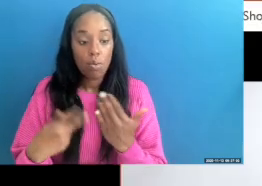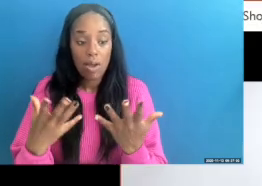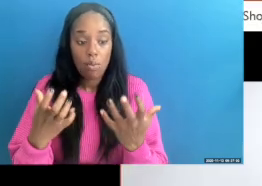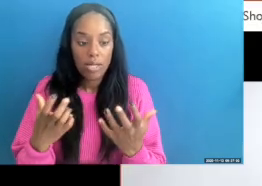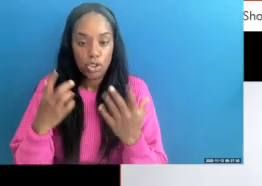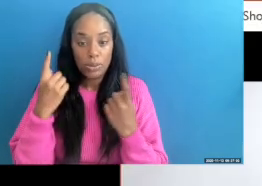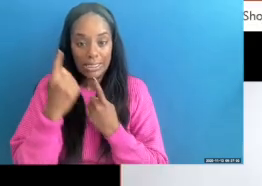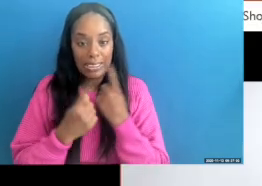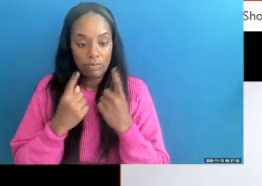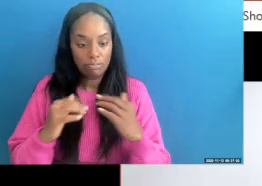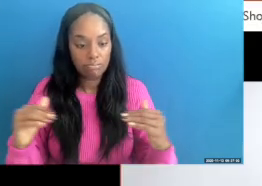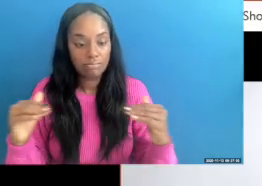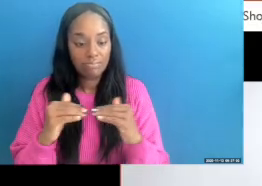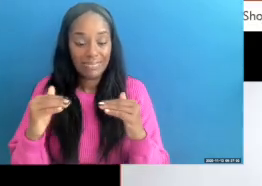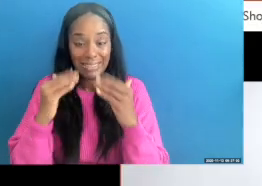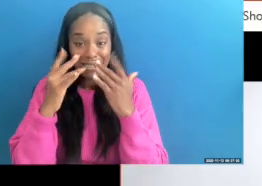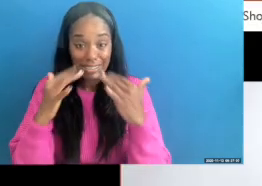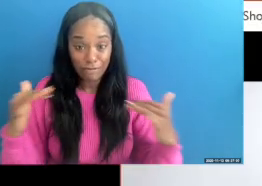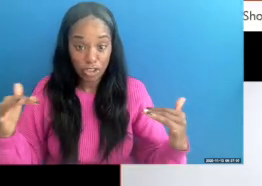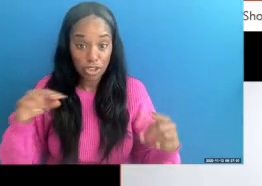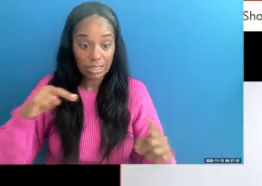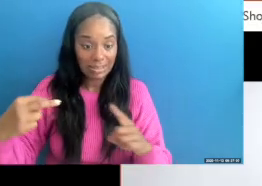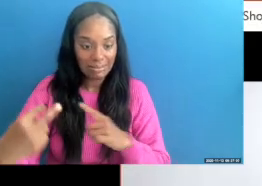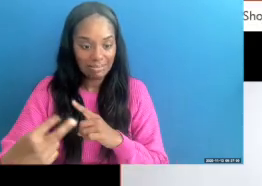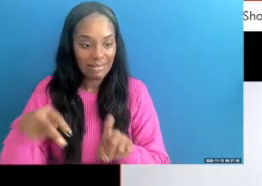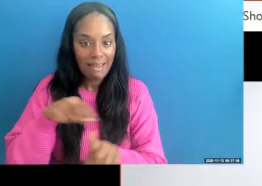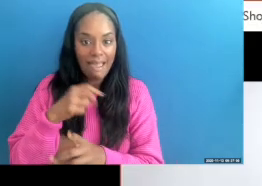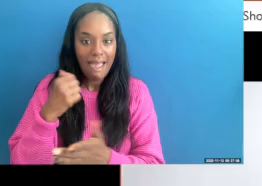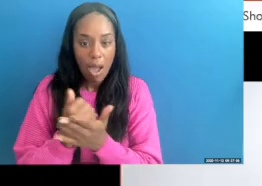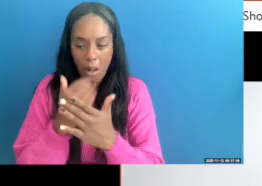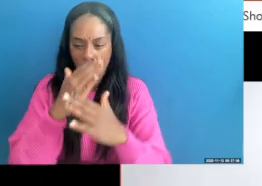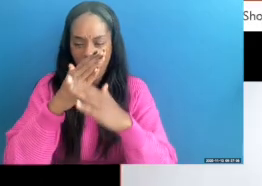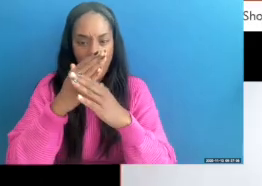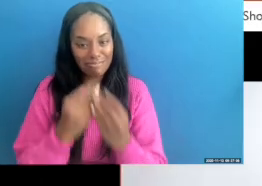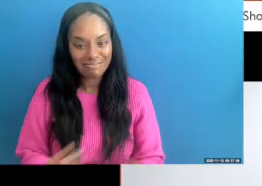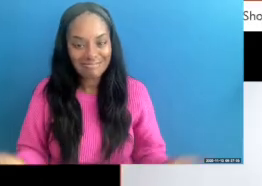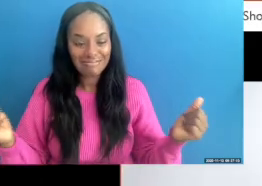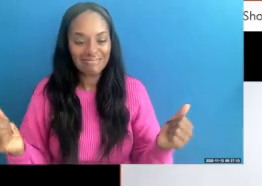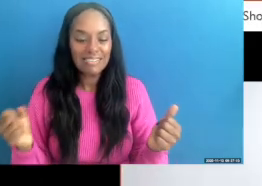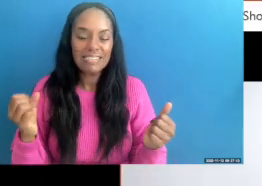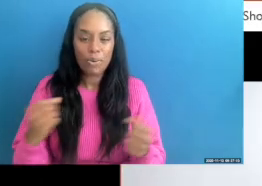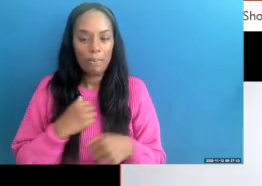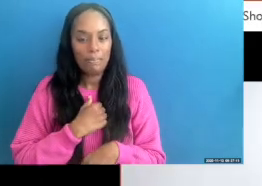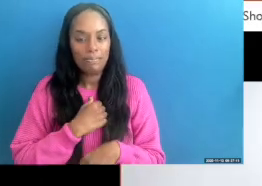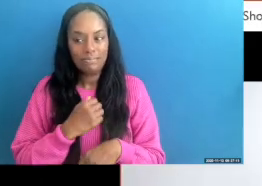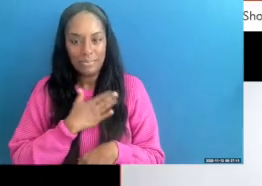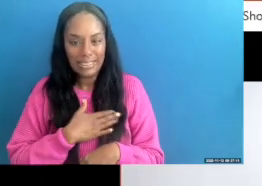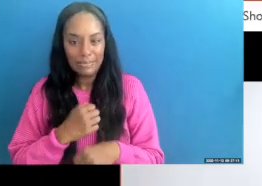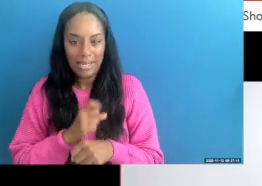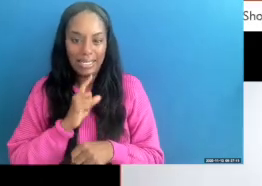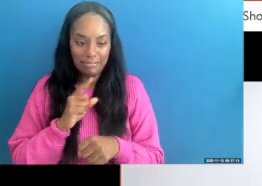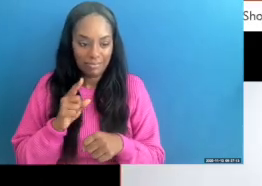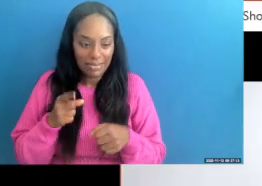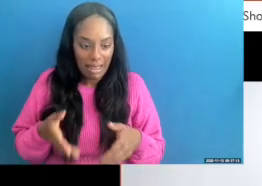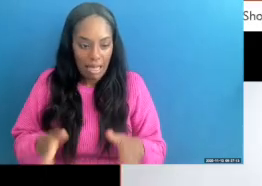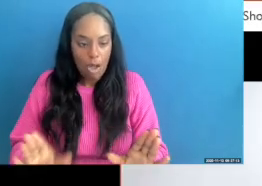perspectives really help us overcome barriers and help us develop unique solutions. So please make space for equity in the room. And with